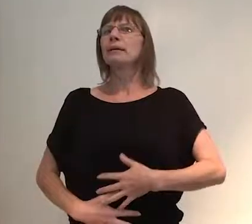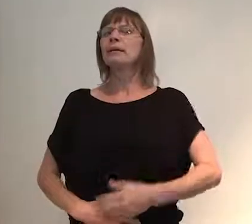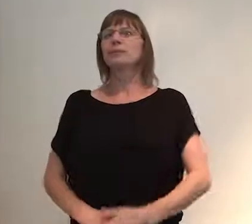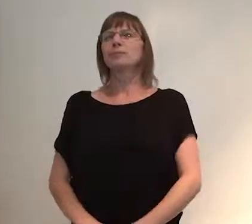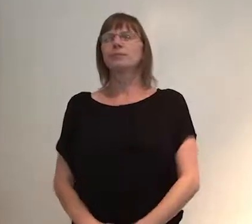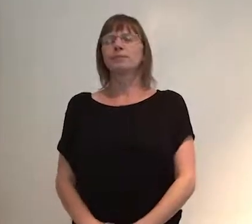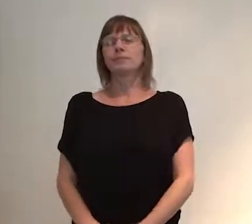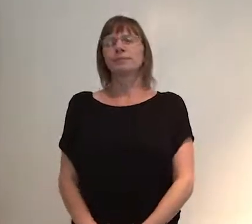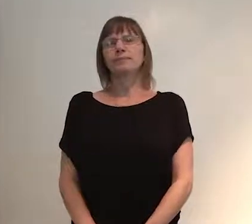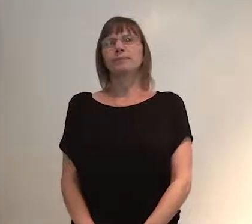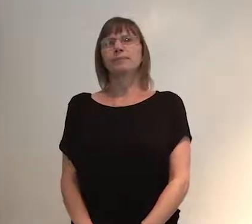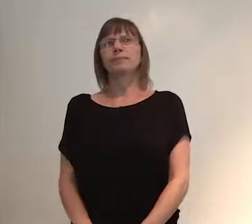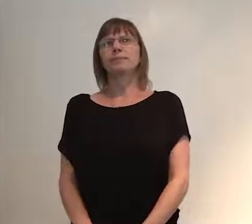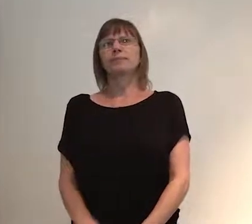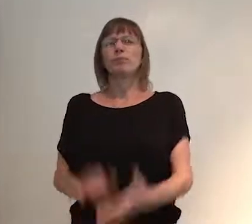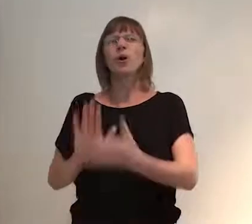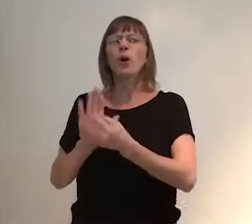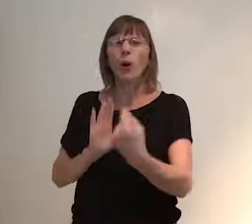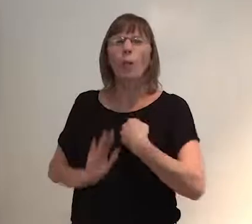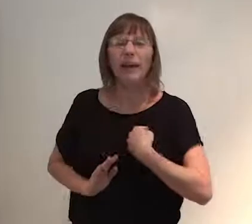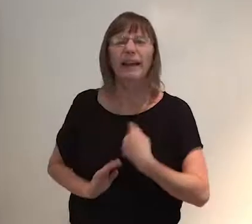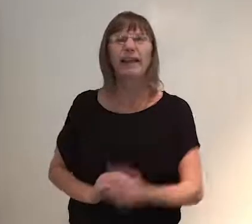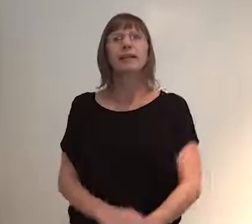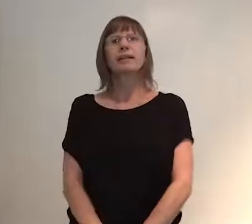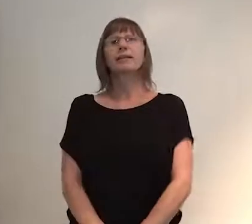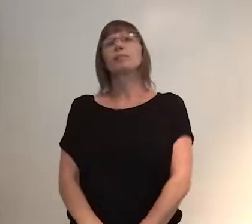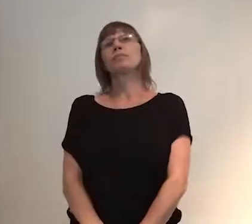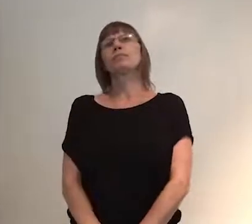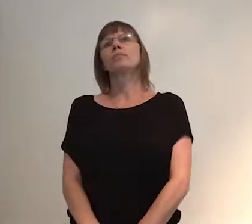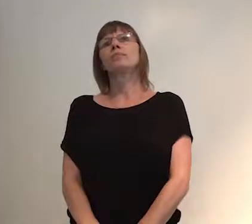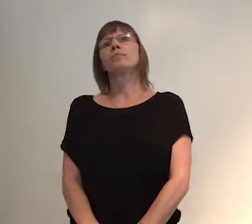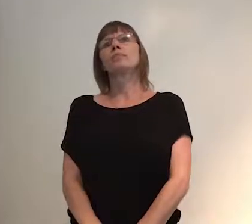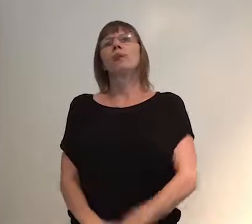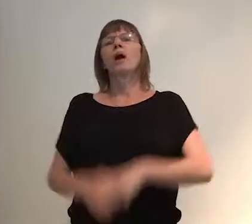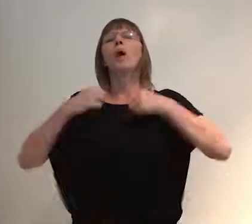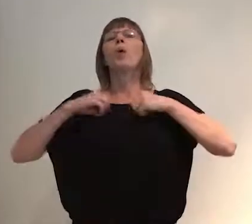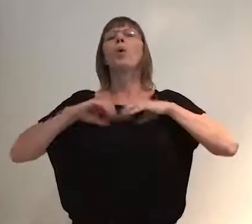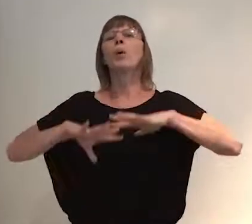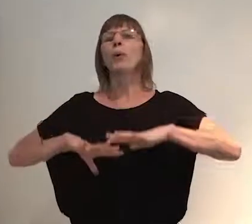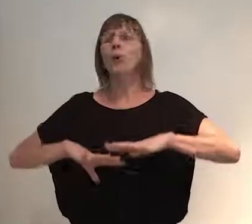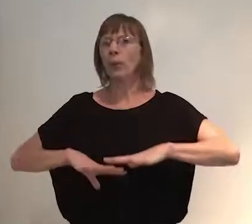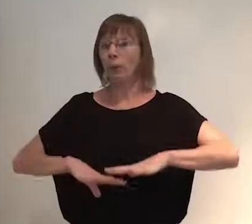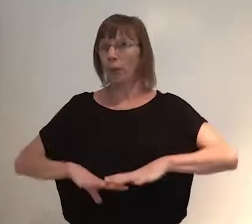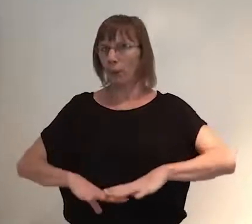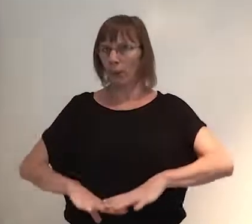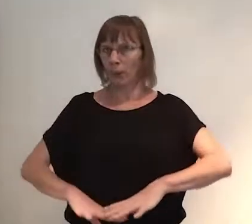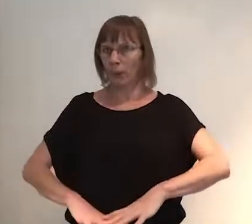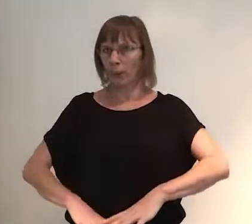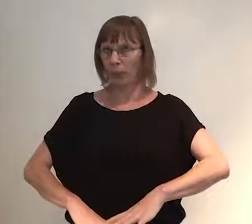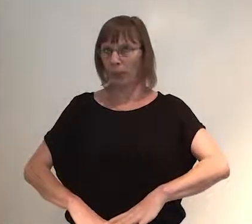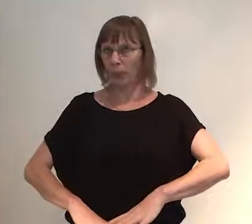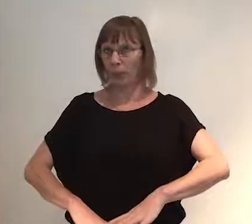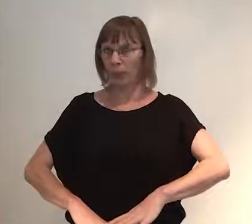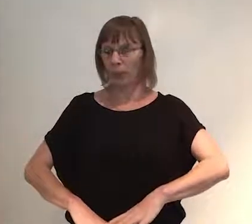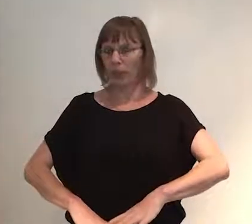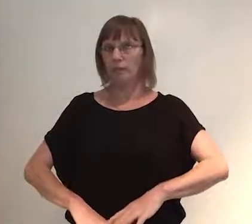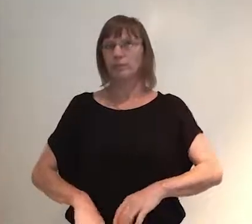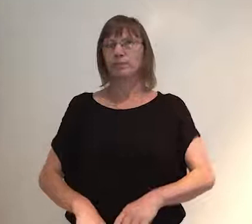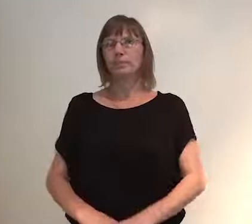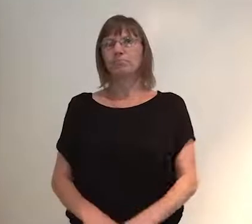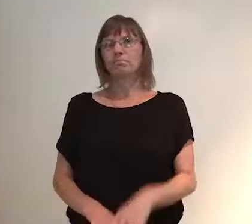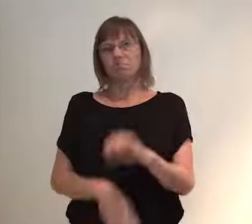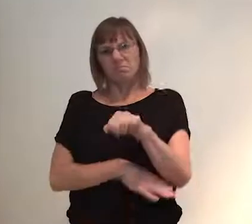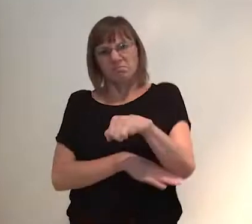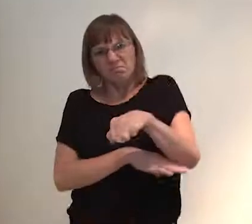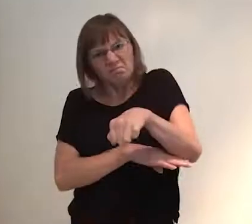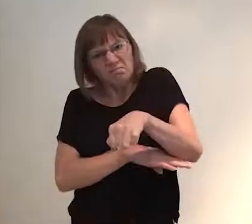through the front of the spine. And then as we exhale, we're going forward